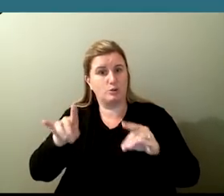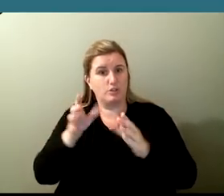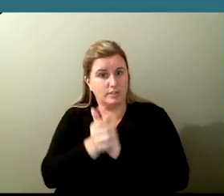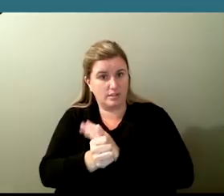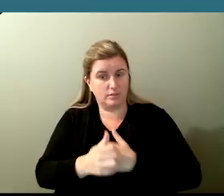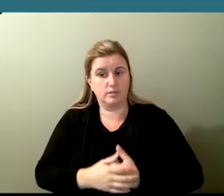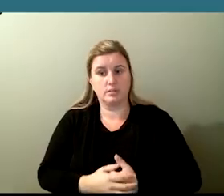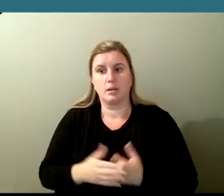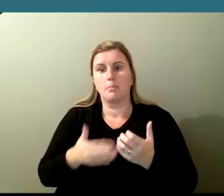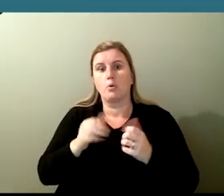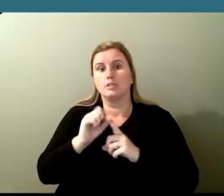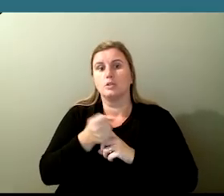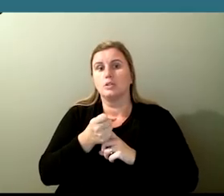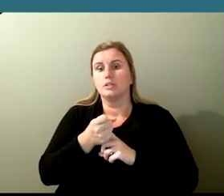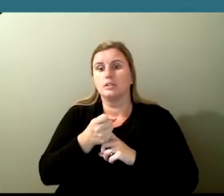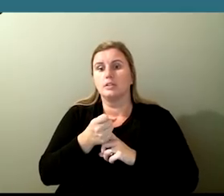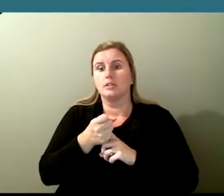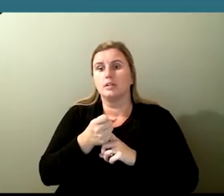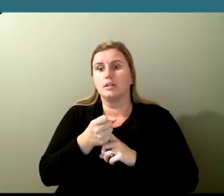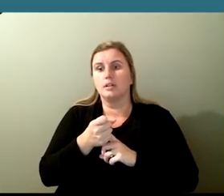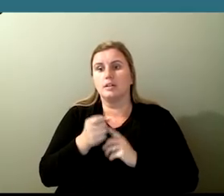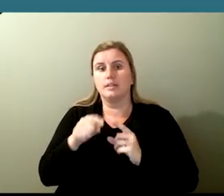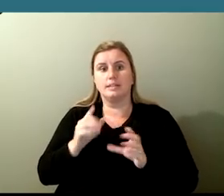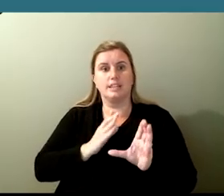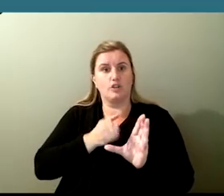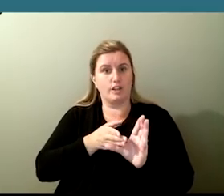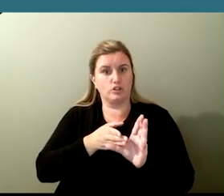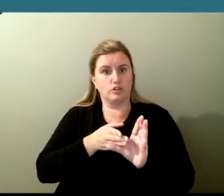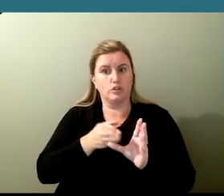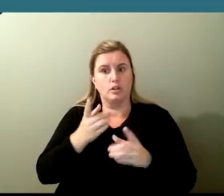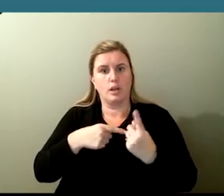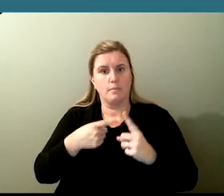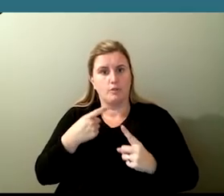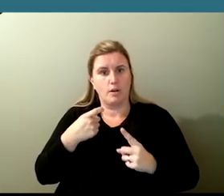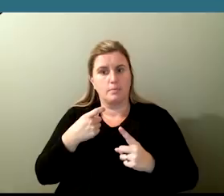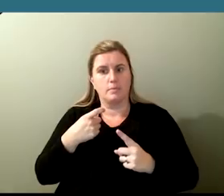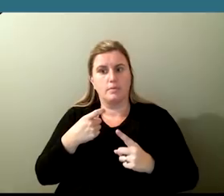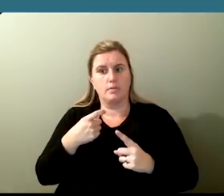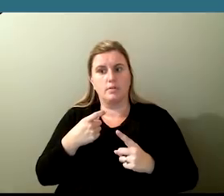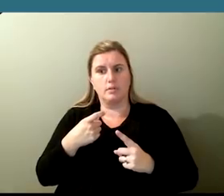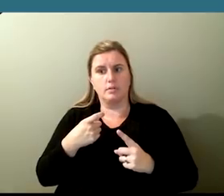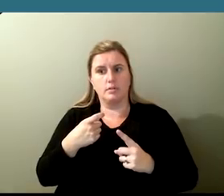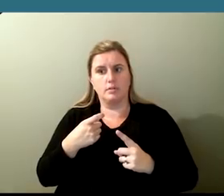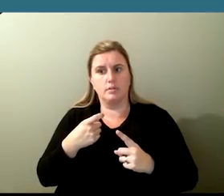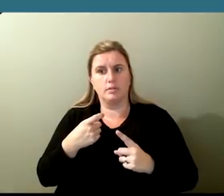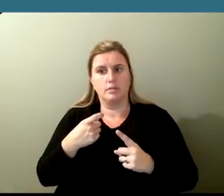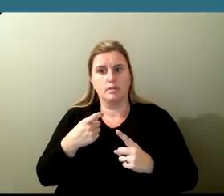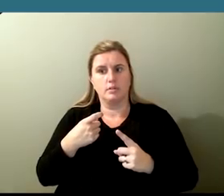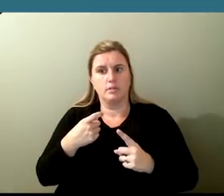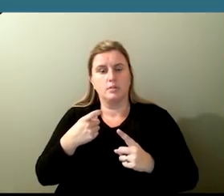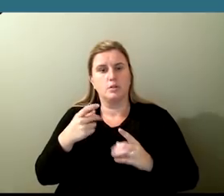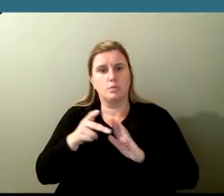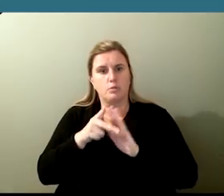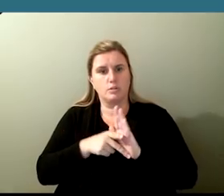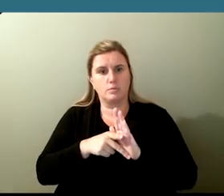And in most cases, of course, these interventions come from the science or derived from the principles